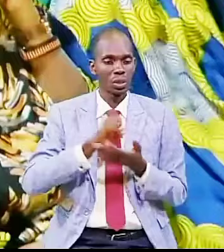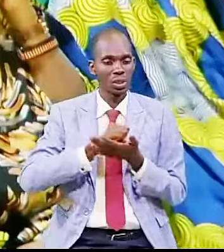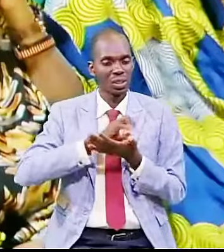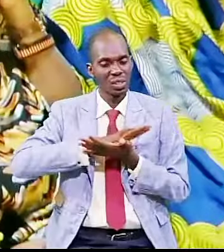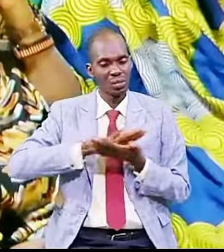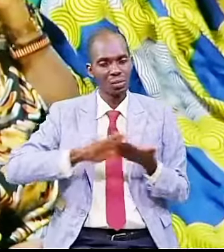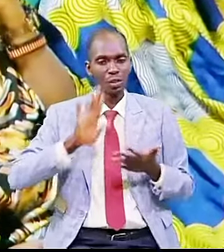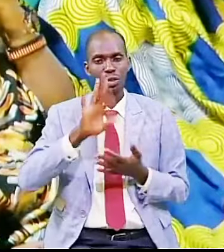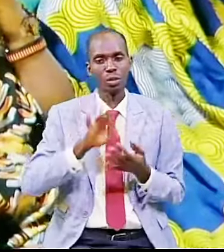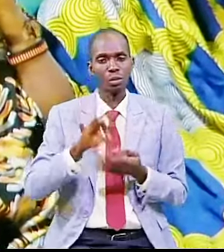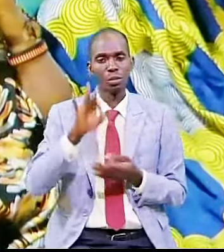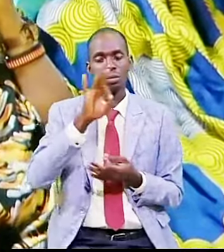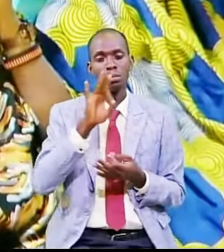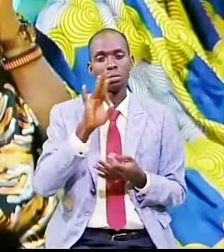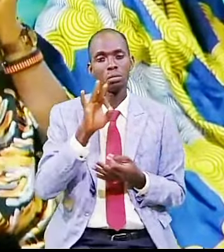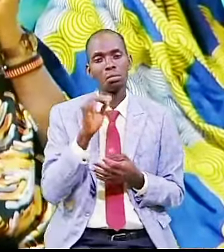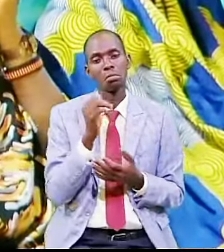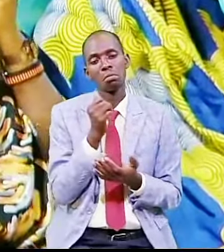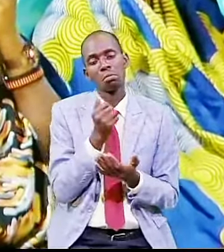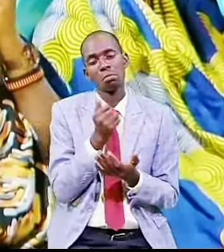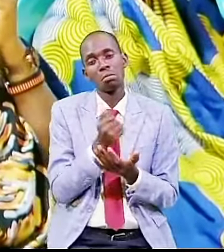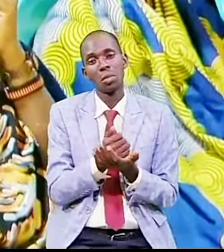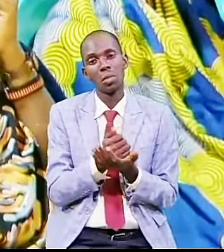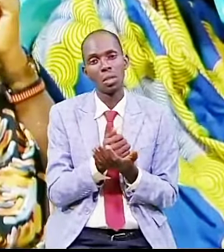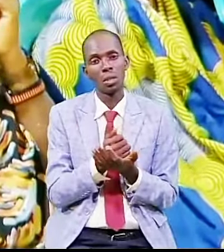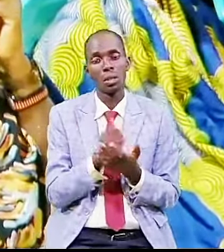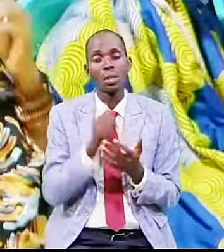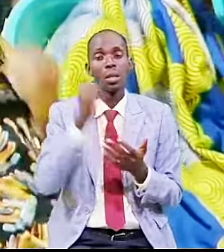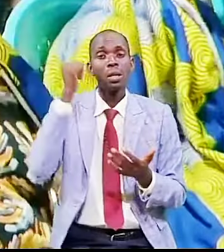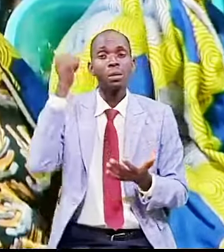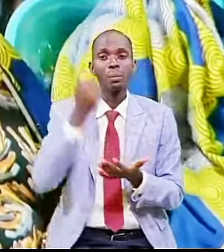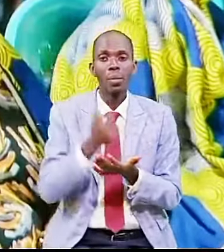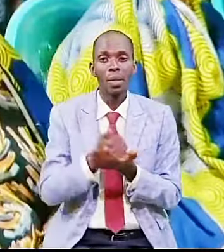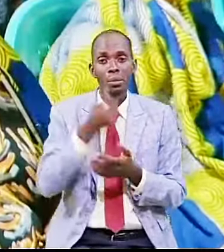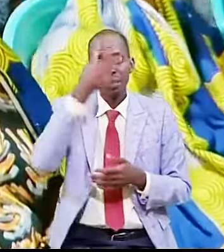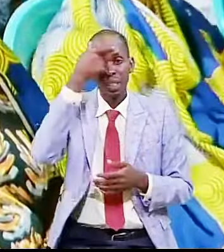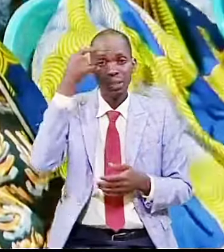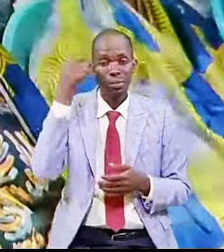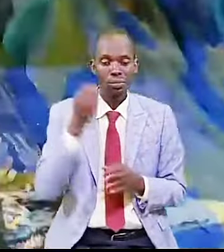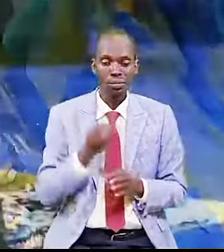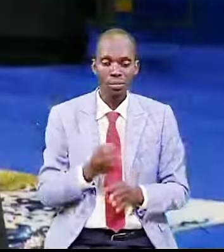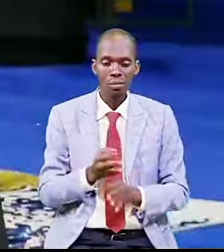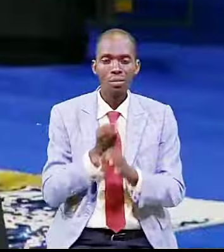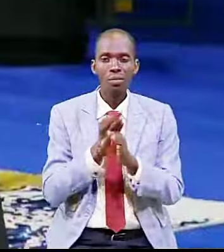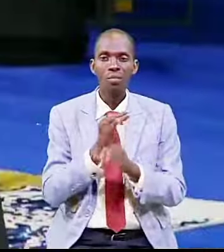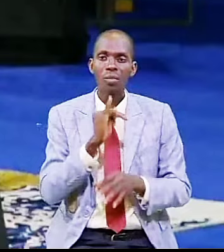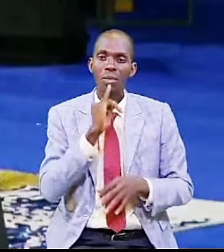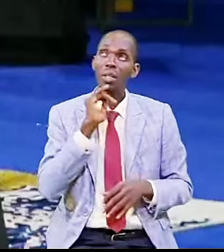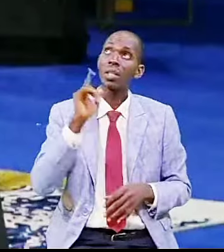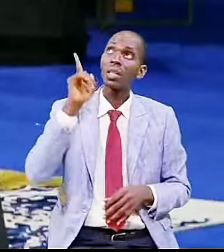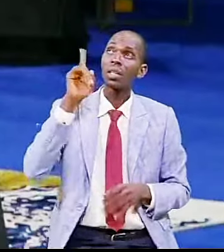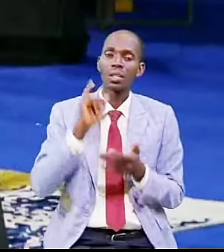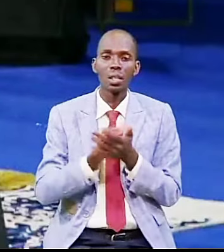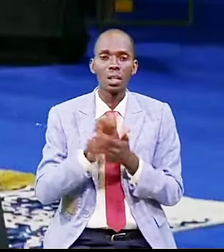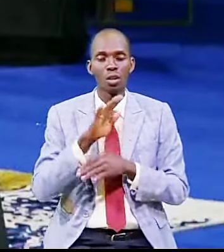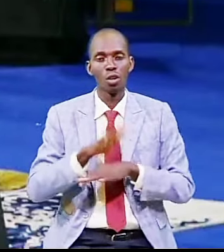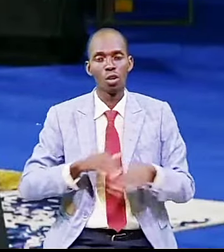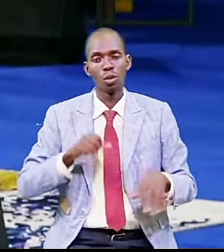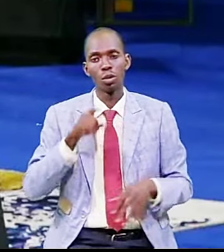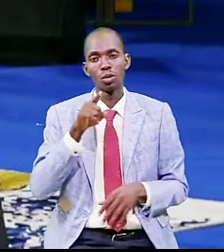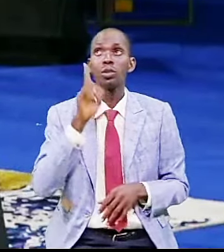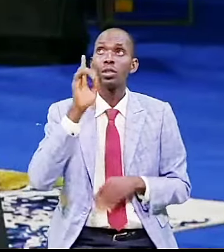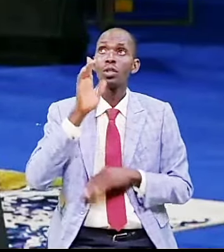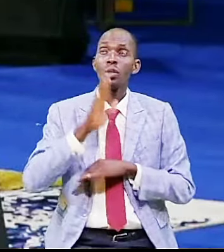Amen. Because faithful is he. Faithful is he that calleth you. He calls you to